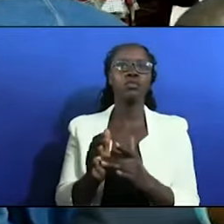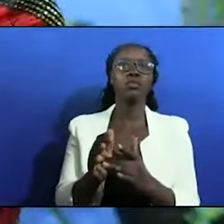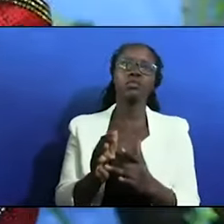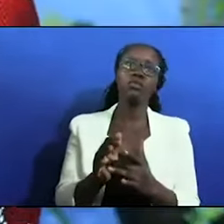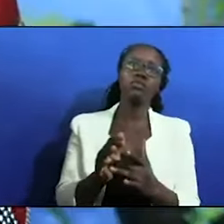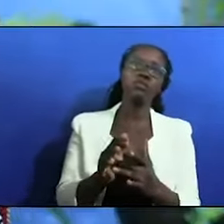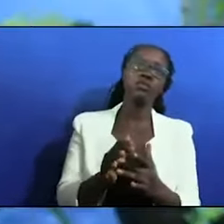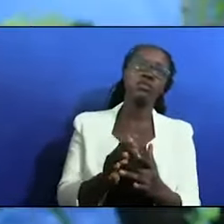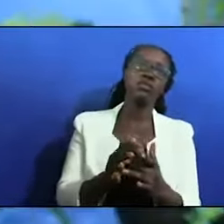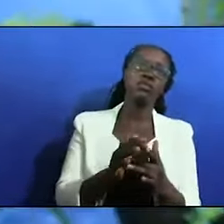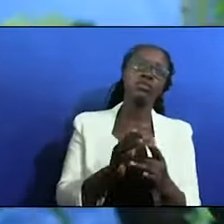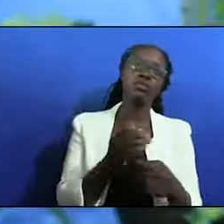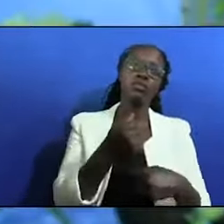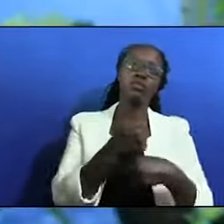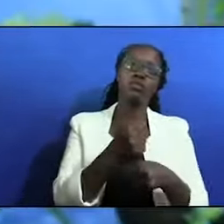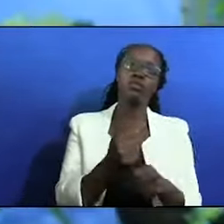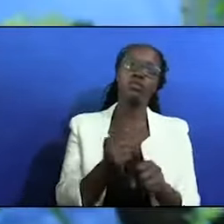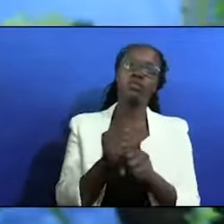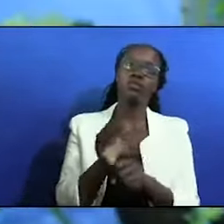God will return it.